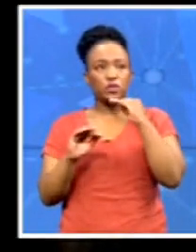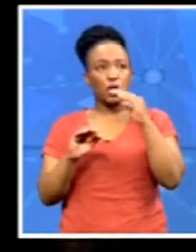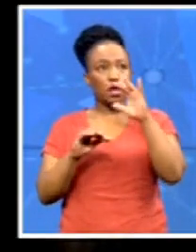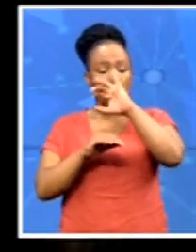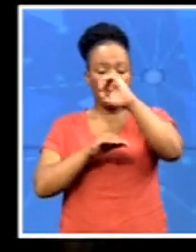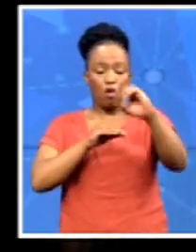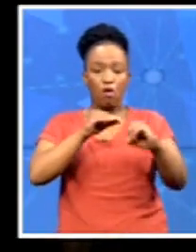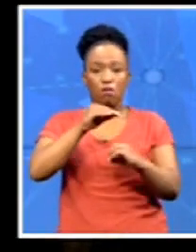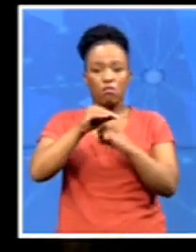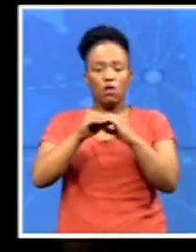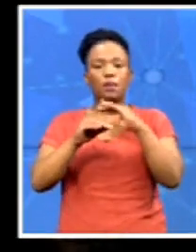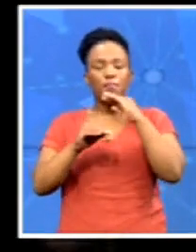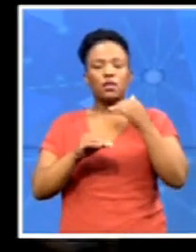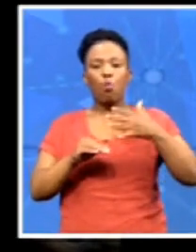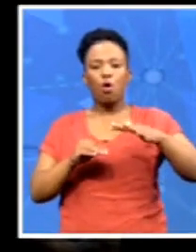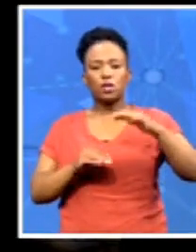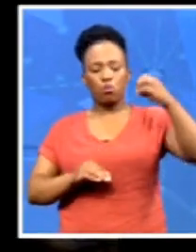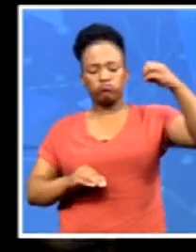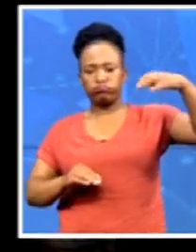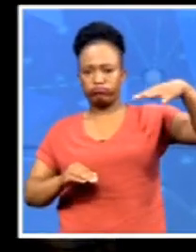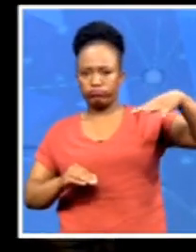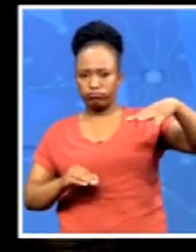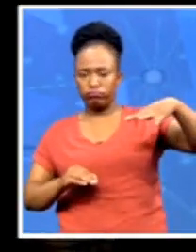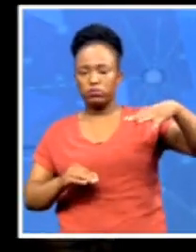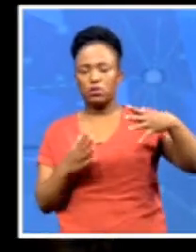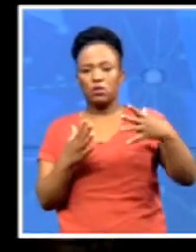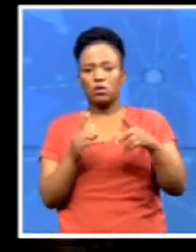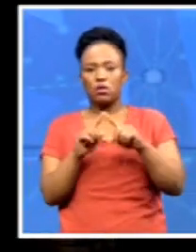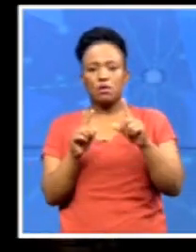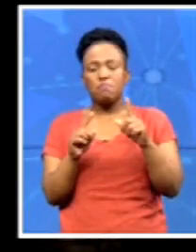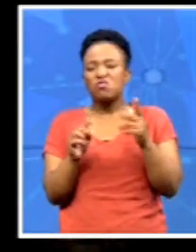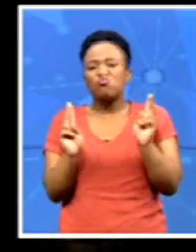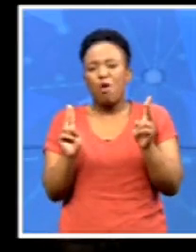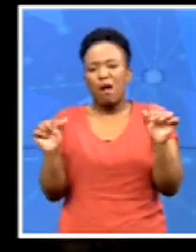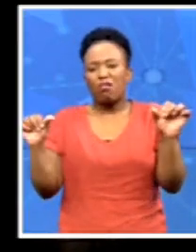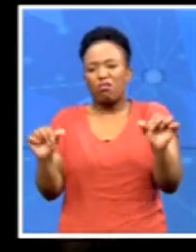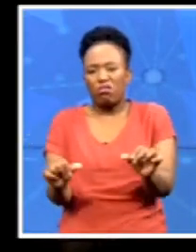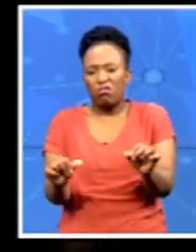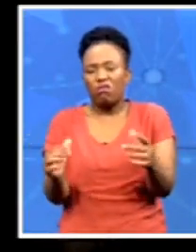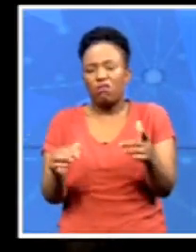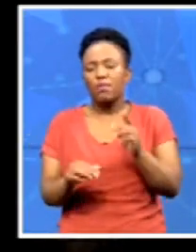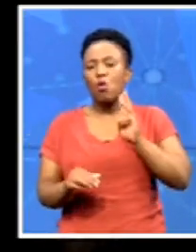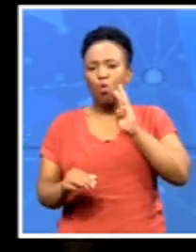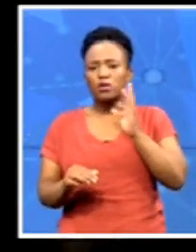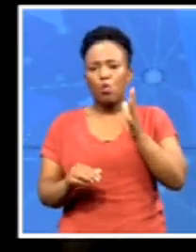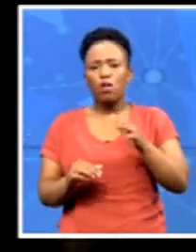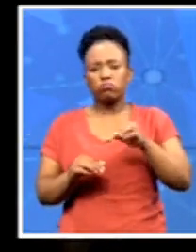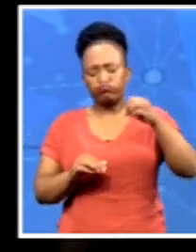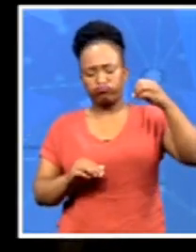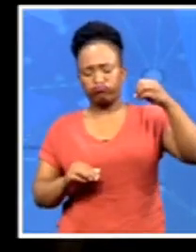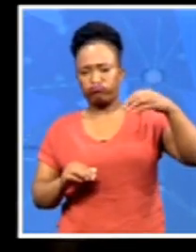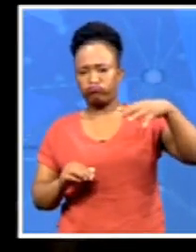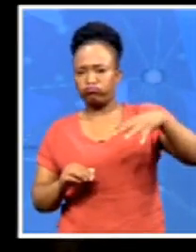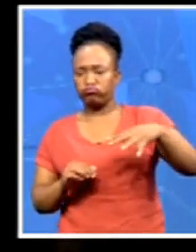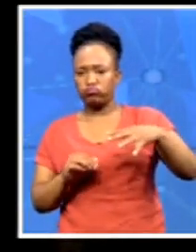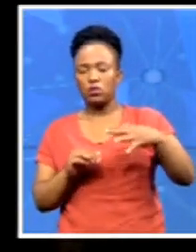and there should be a sense of normalcy. You know, the water should be flowing quite well from the taps. This morning, I'm in